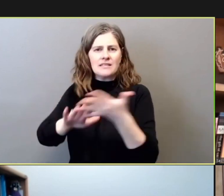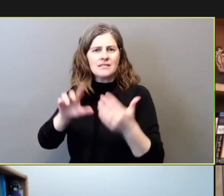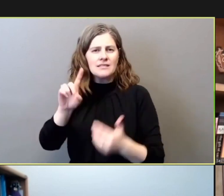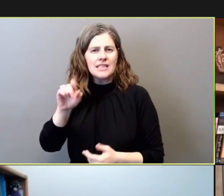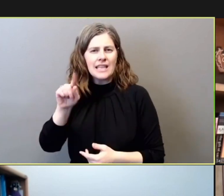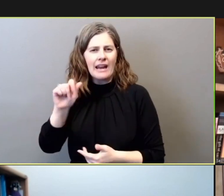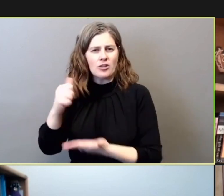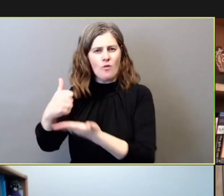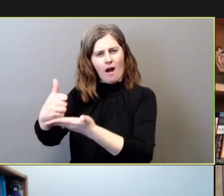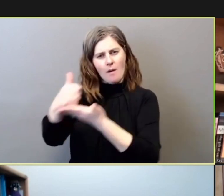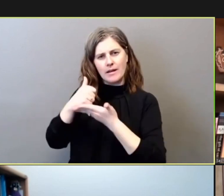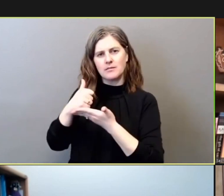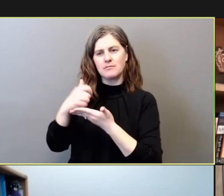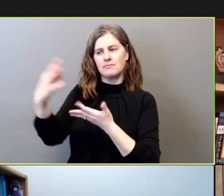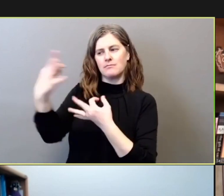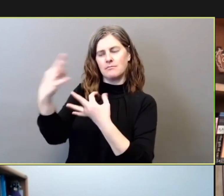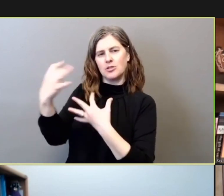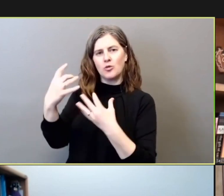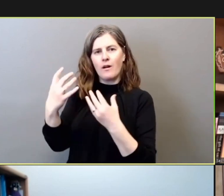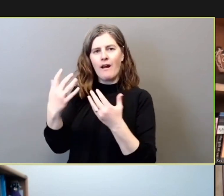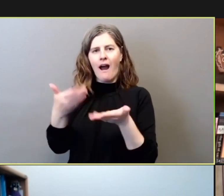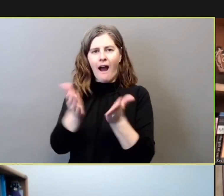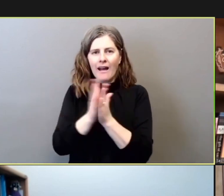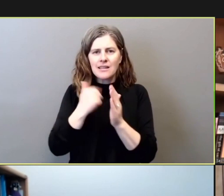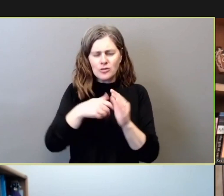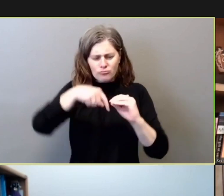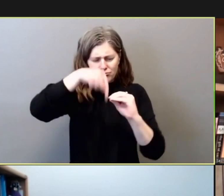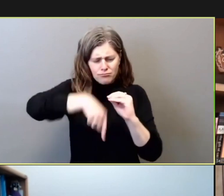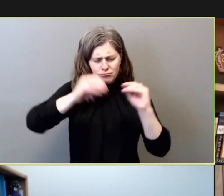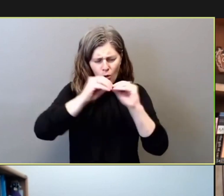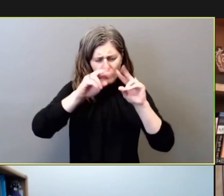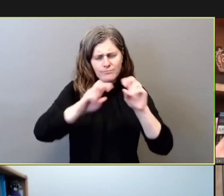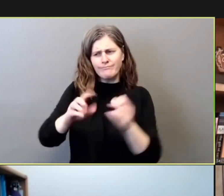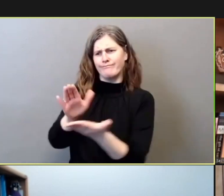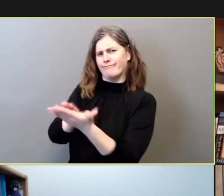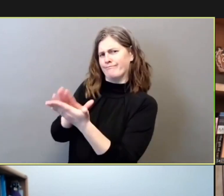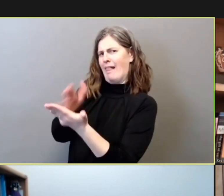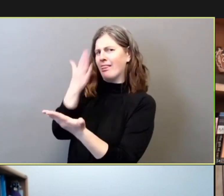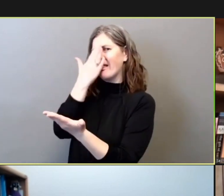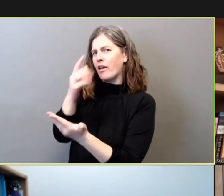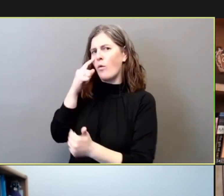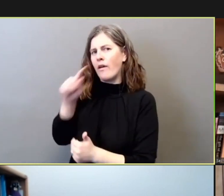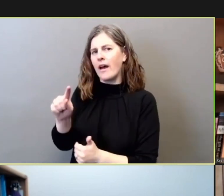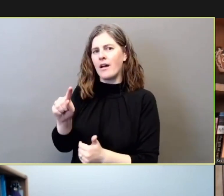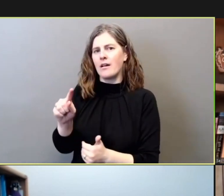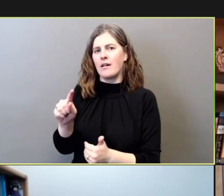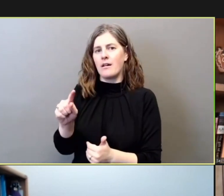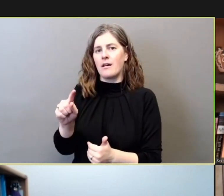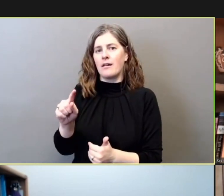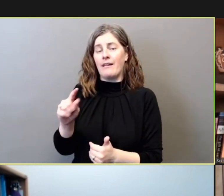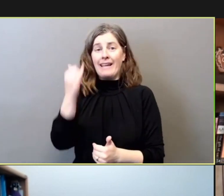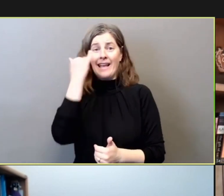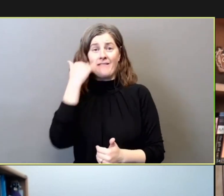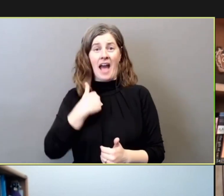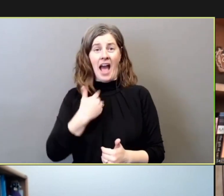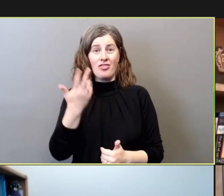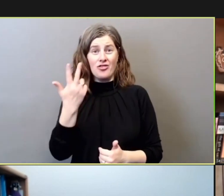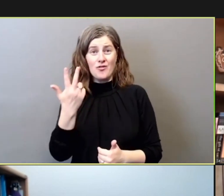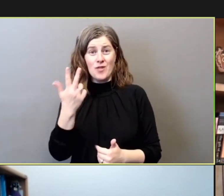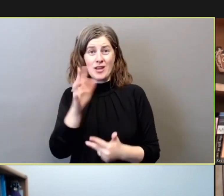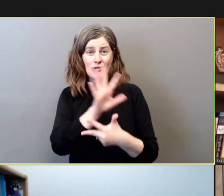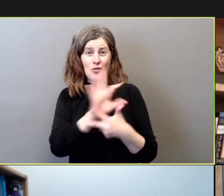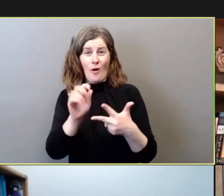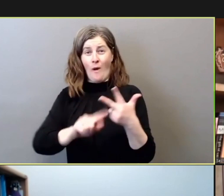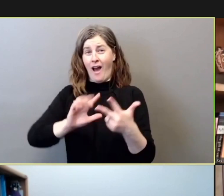and getting us to dive a little deeper. And I just want to recognize you for that, because that would have been, if I'd had three choices on what I've